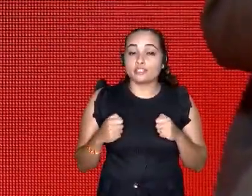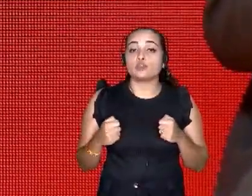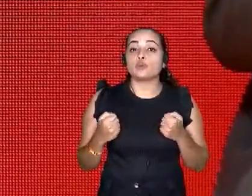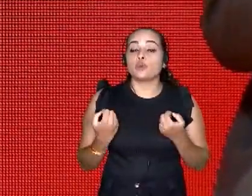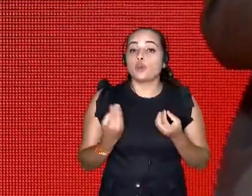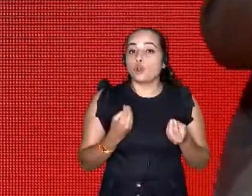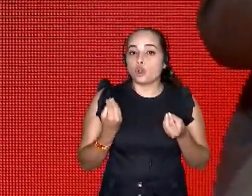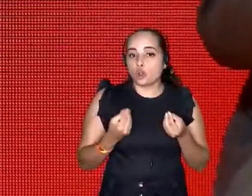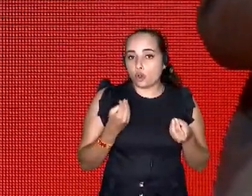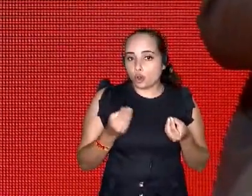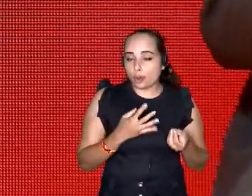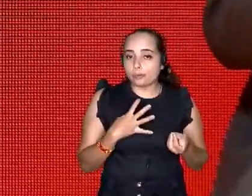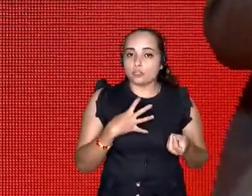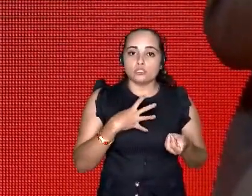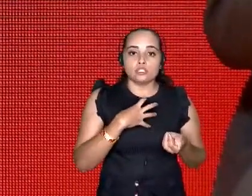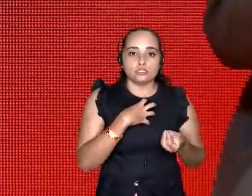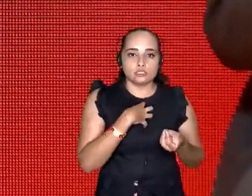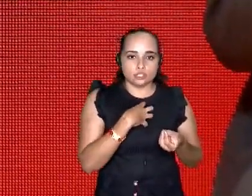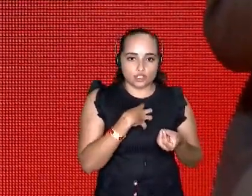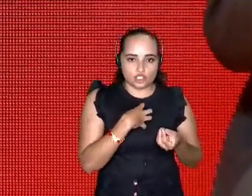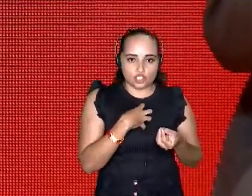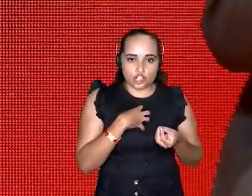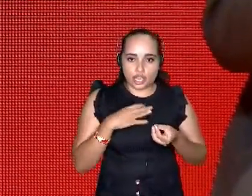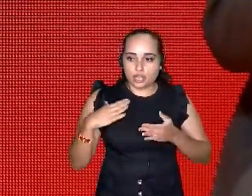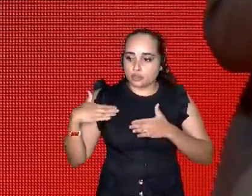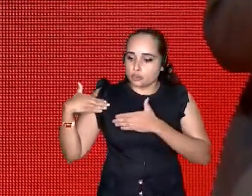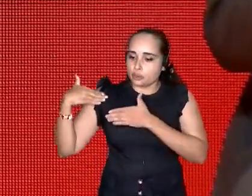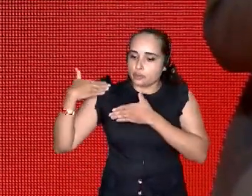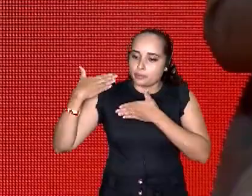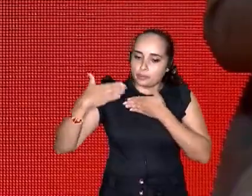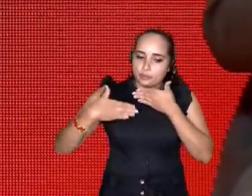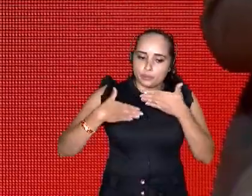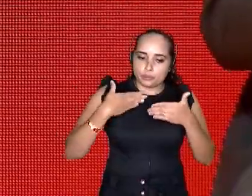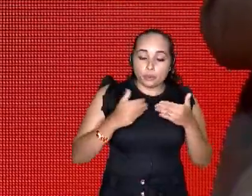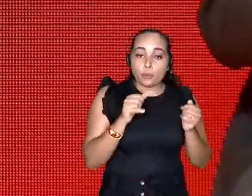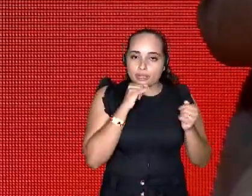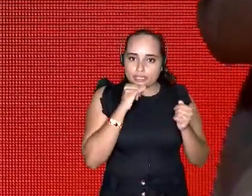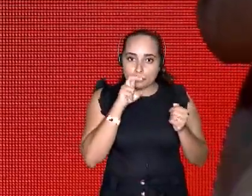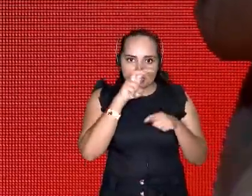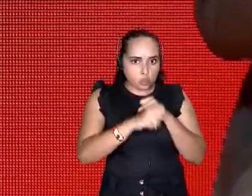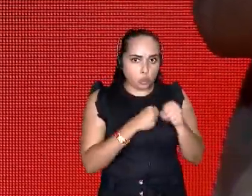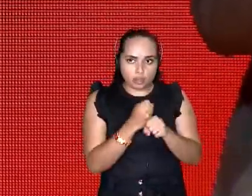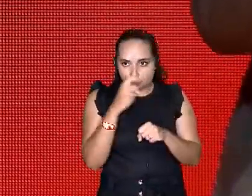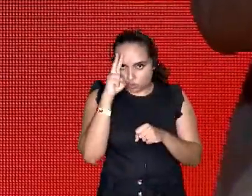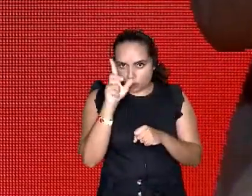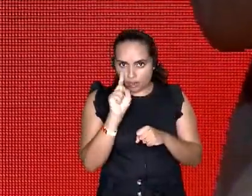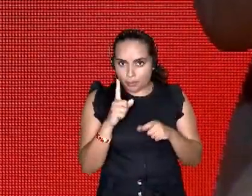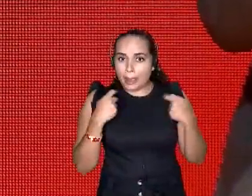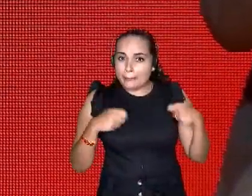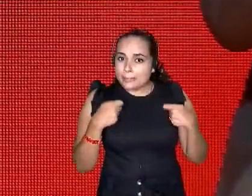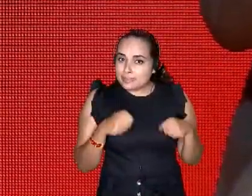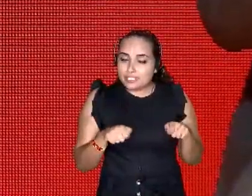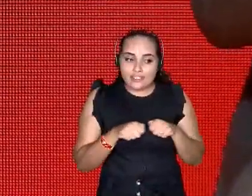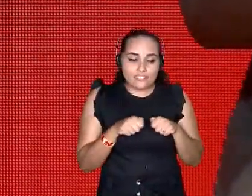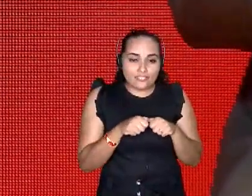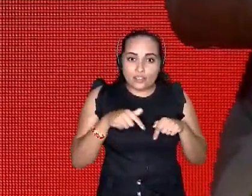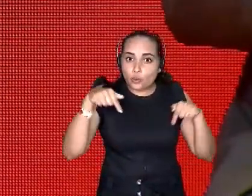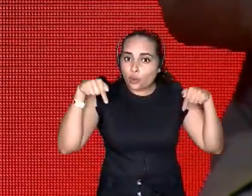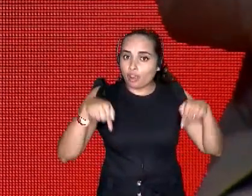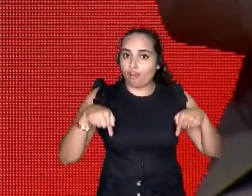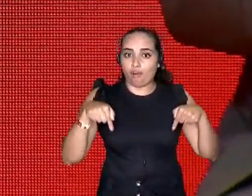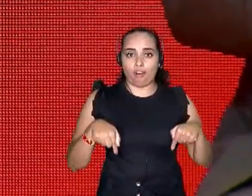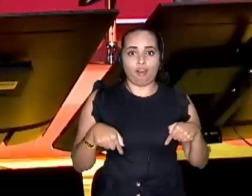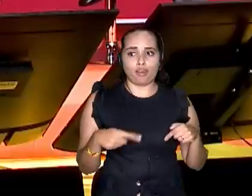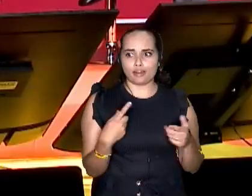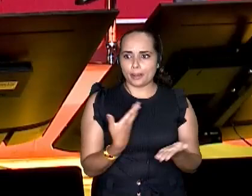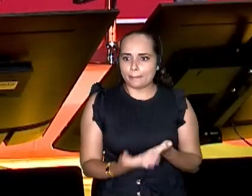now, you won't even remember the facts, you won't have the information to properly document that loss. So if But I then were again- to... and I'm sorry, just